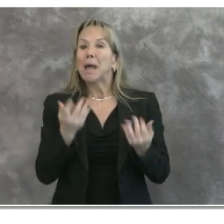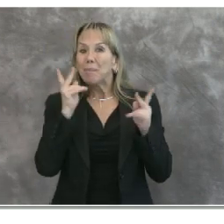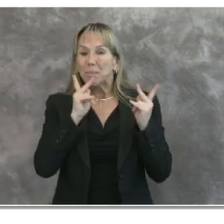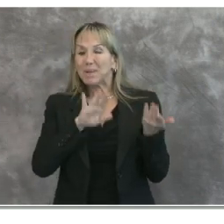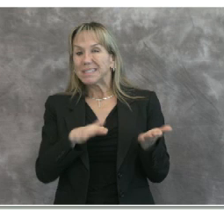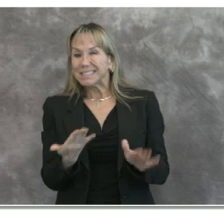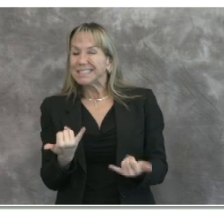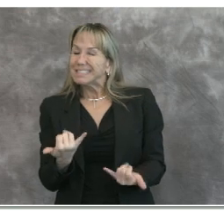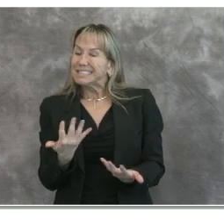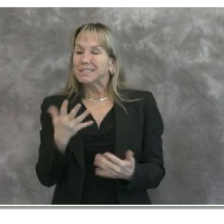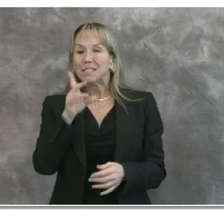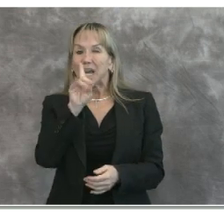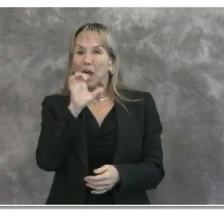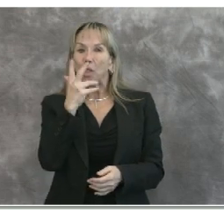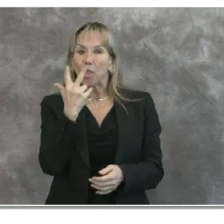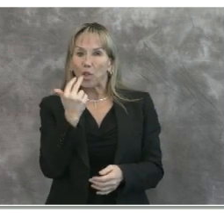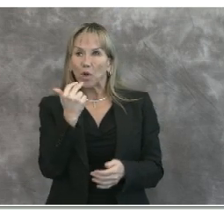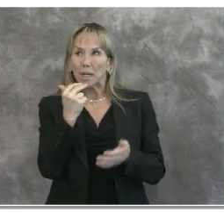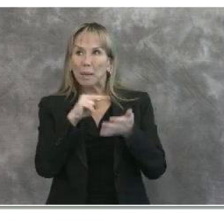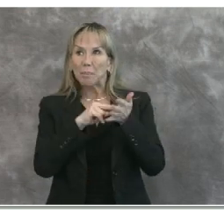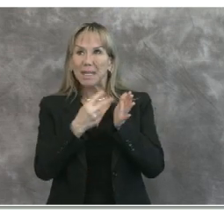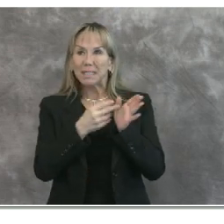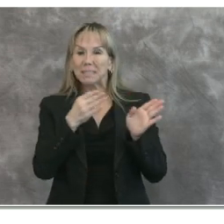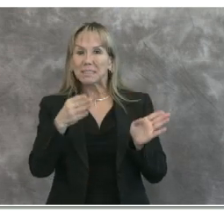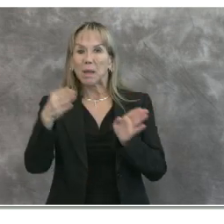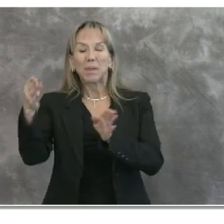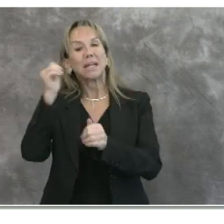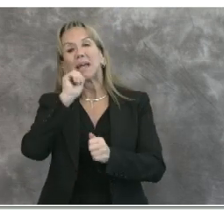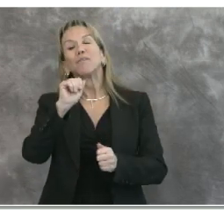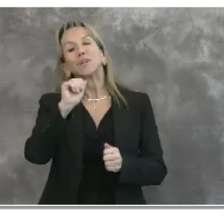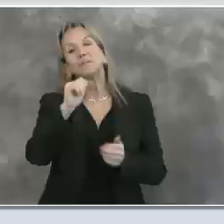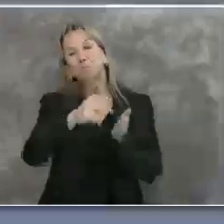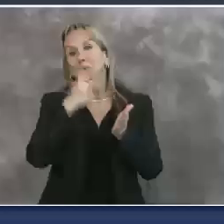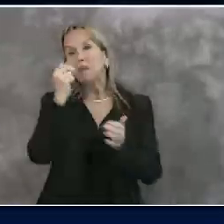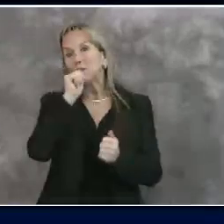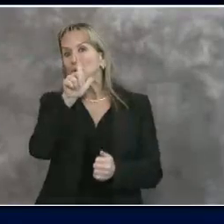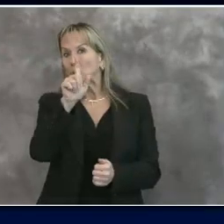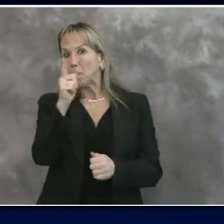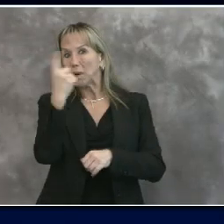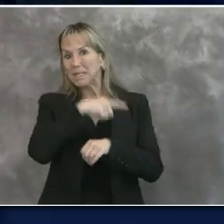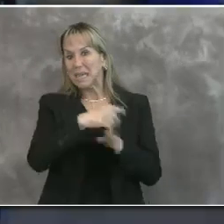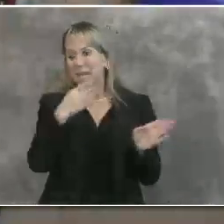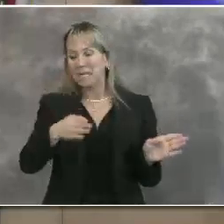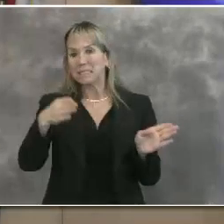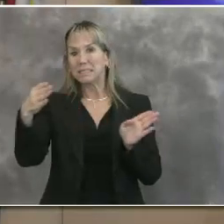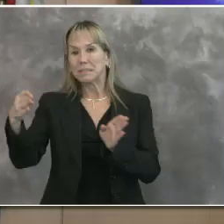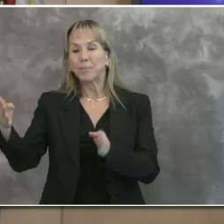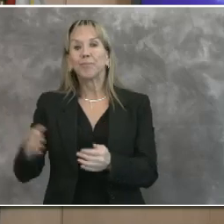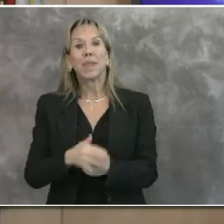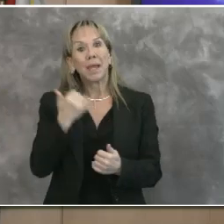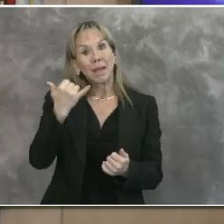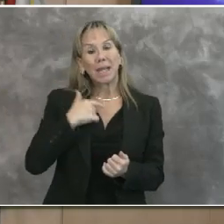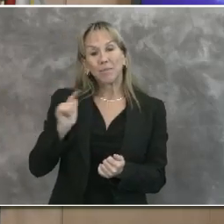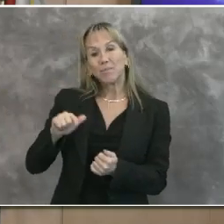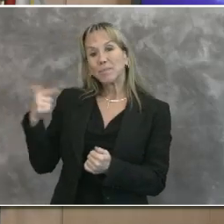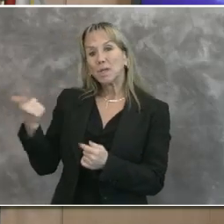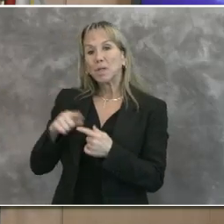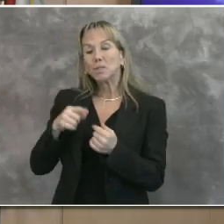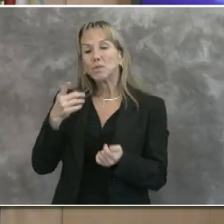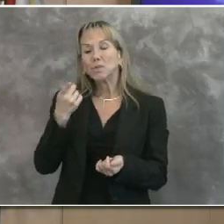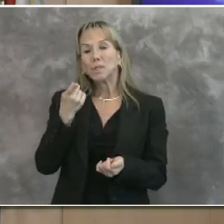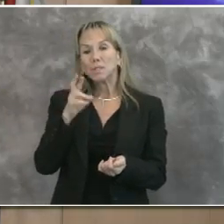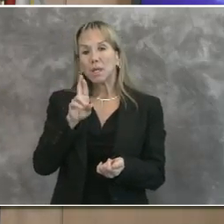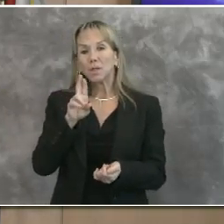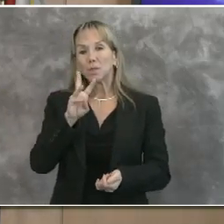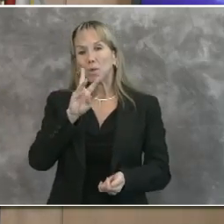113, which is a doubling rate of every 21 days. With that, I would like to turn it over to Dr. Wilma Wooten for her Public Health Officer's report.